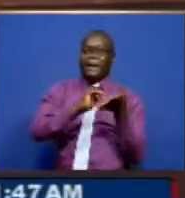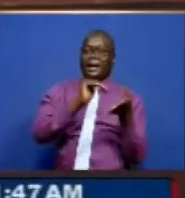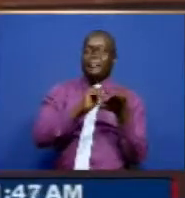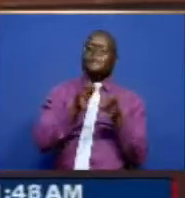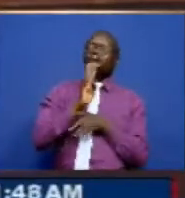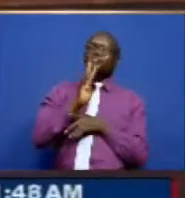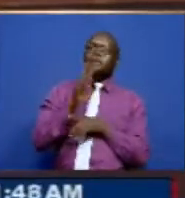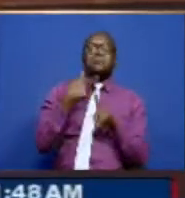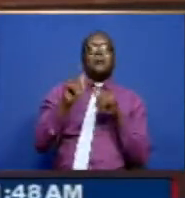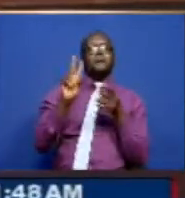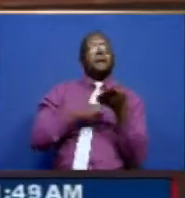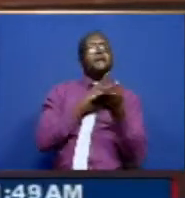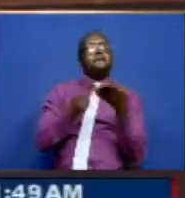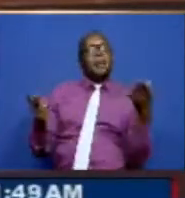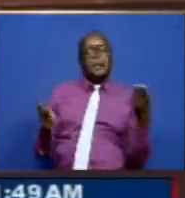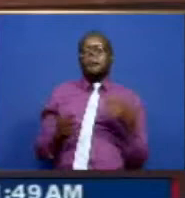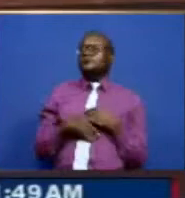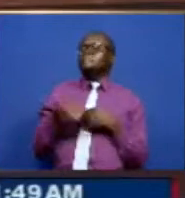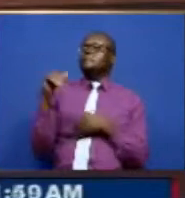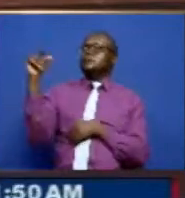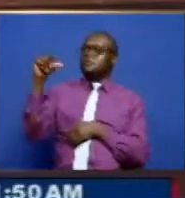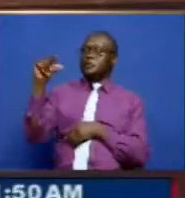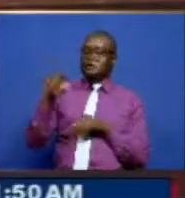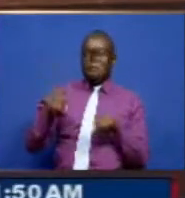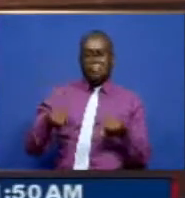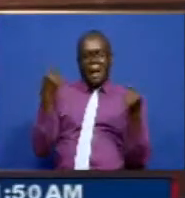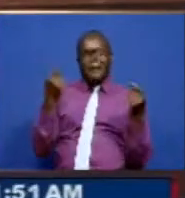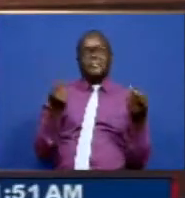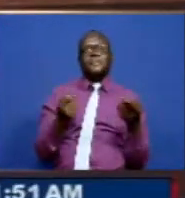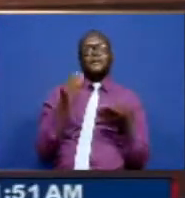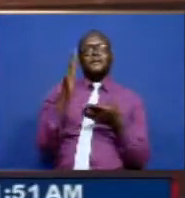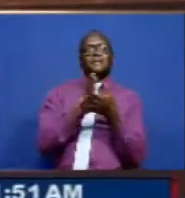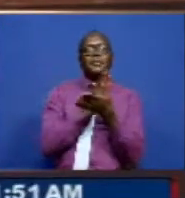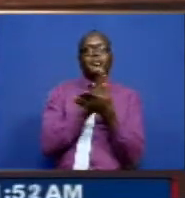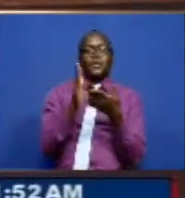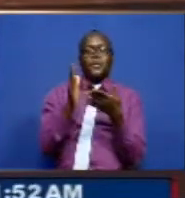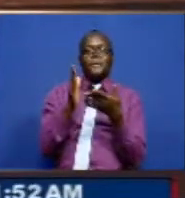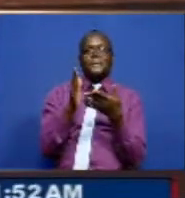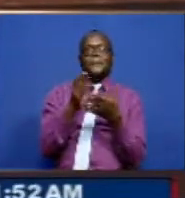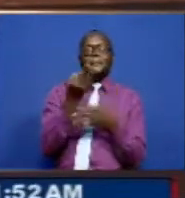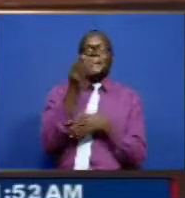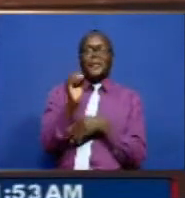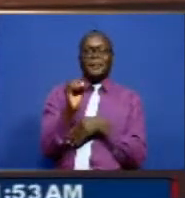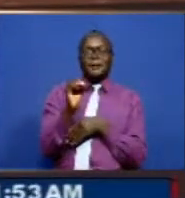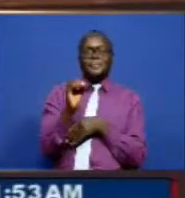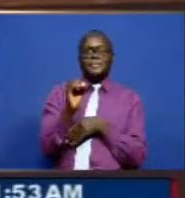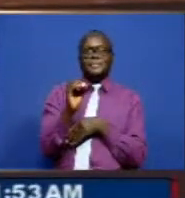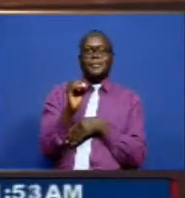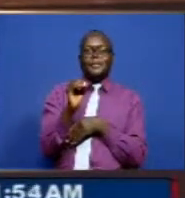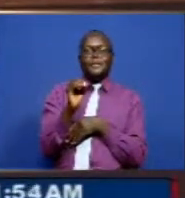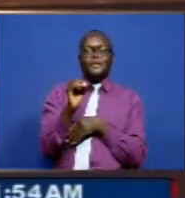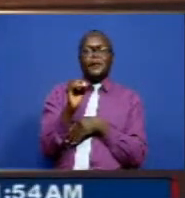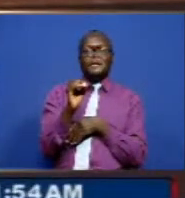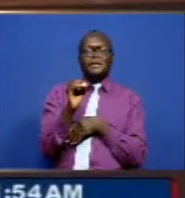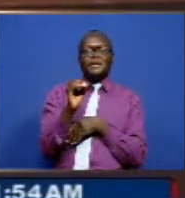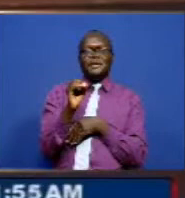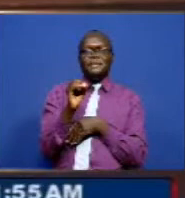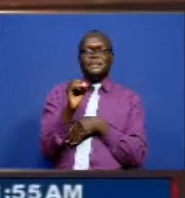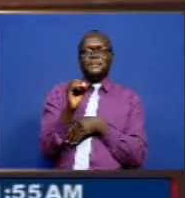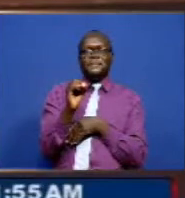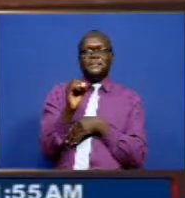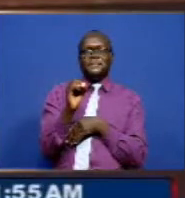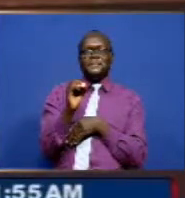failed. G, violation of Section 30, subsection 2J of the County Government